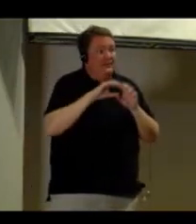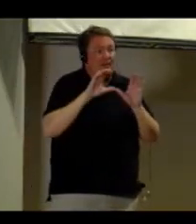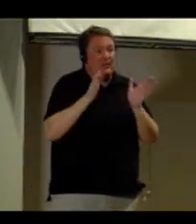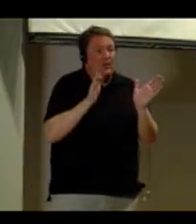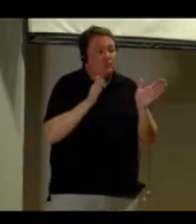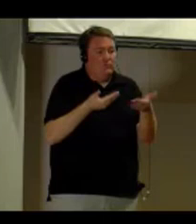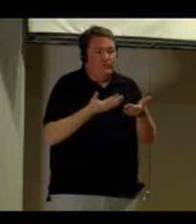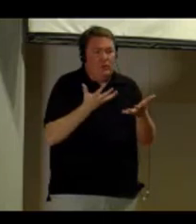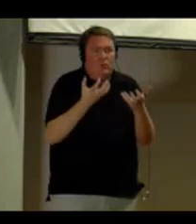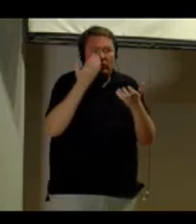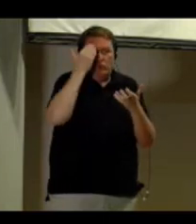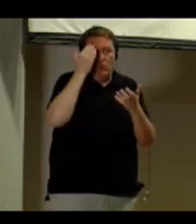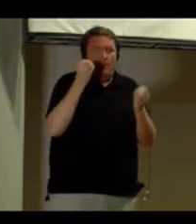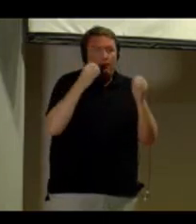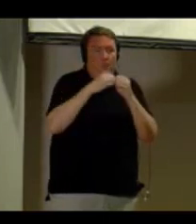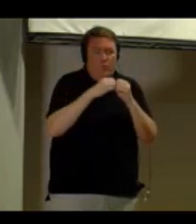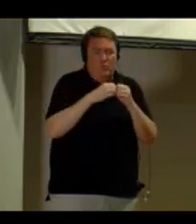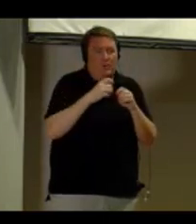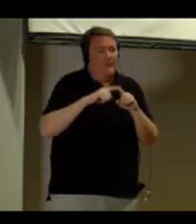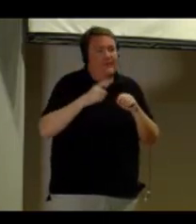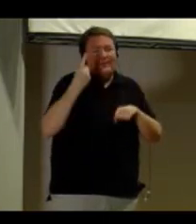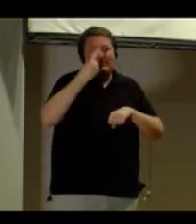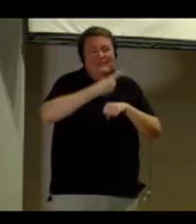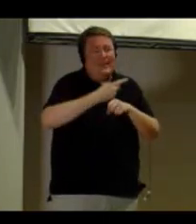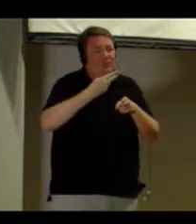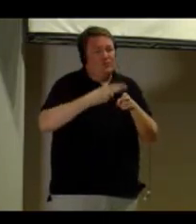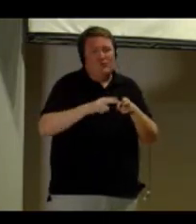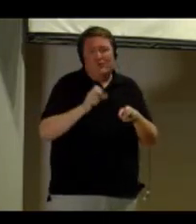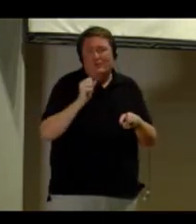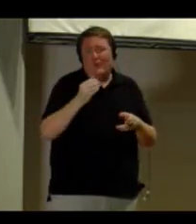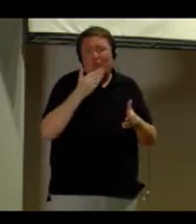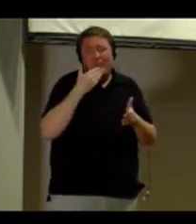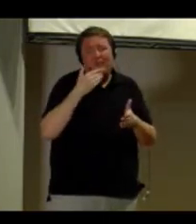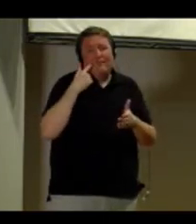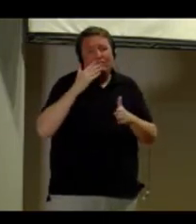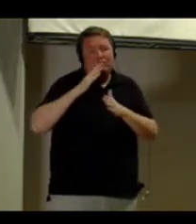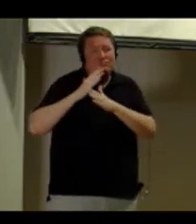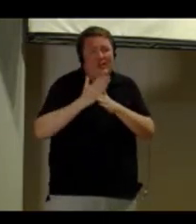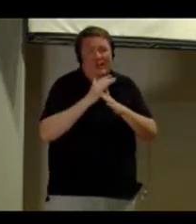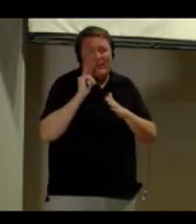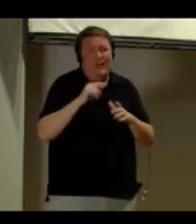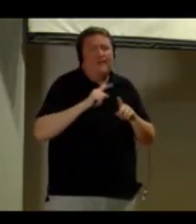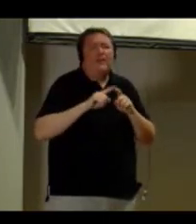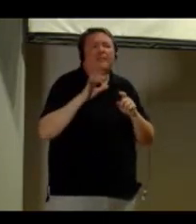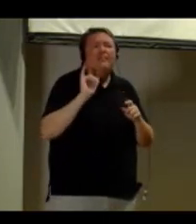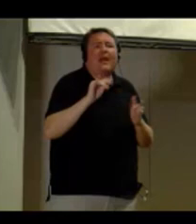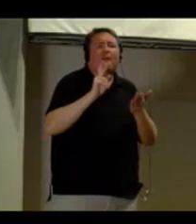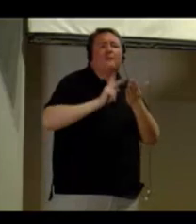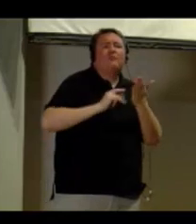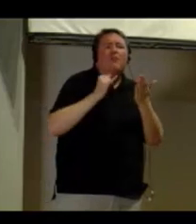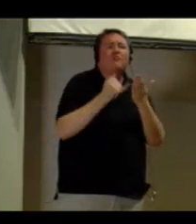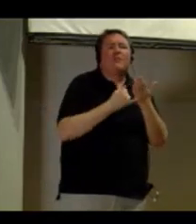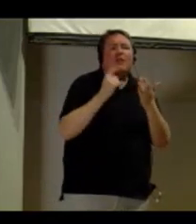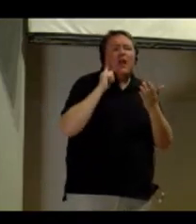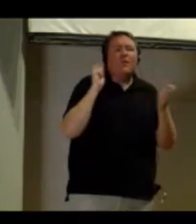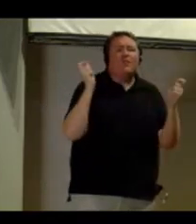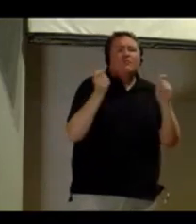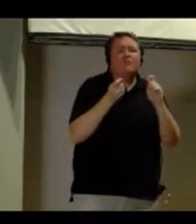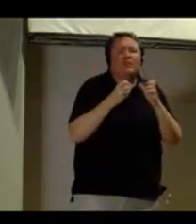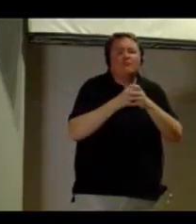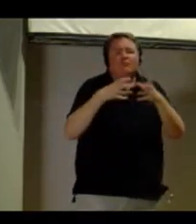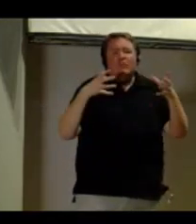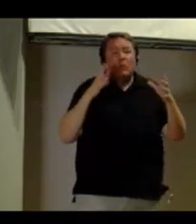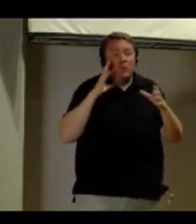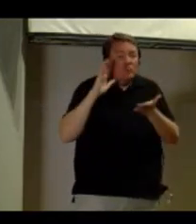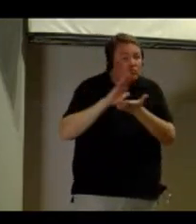day is so short. Thank you for sharing that with us. How do you think that project will evolve, and will schools be